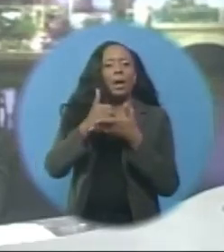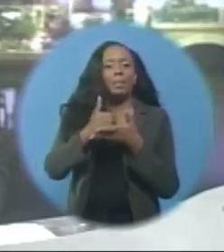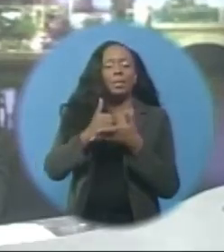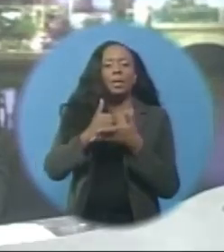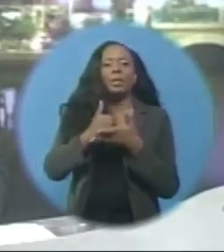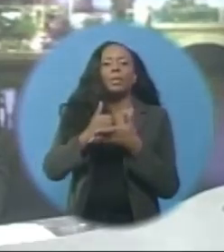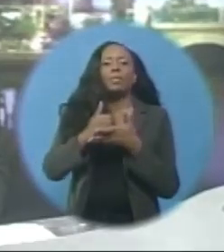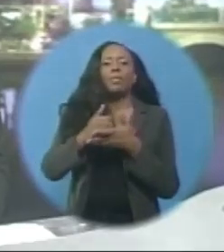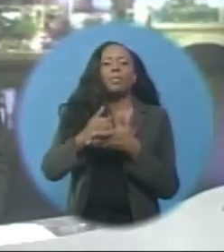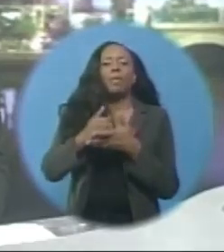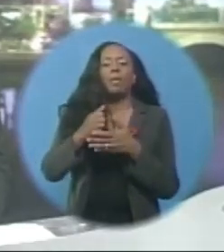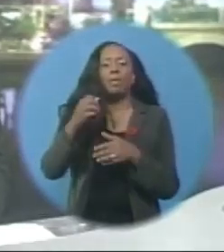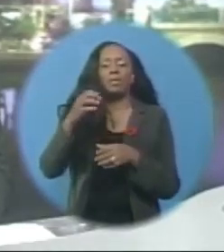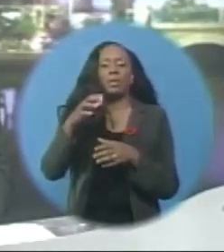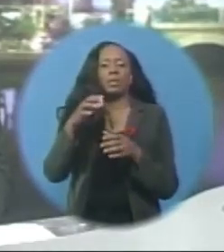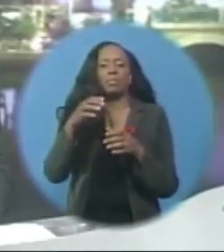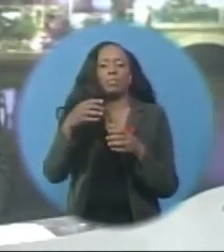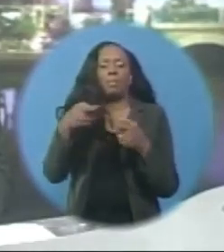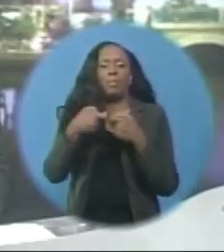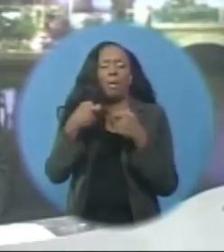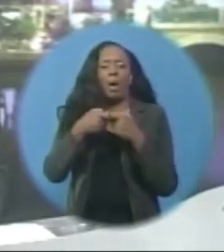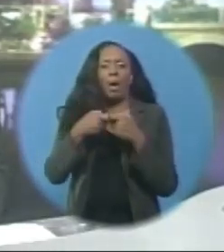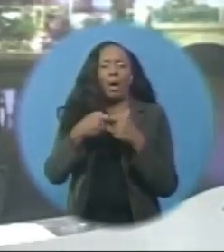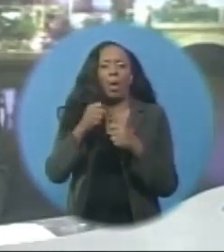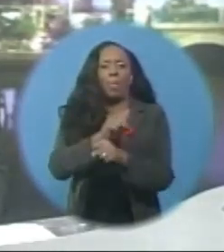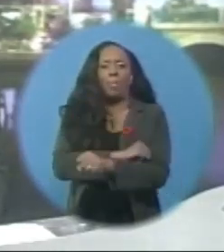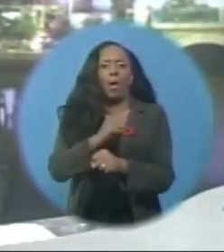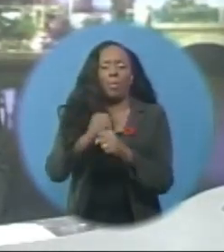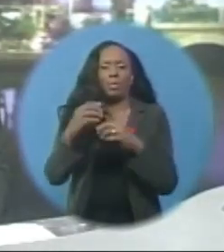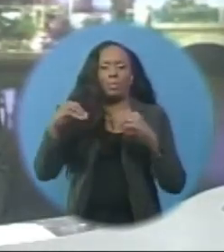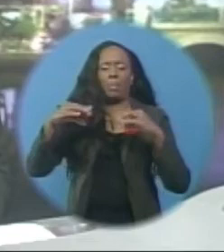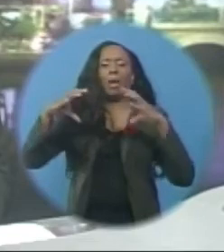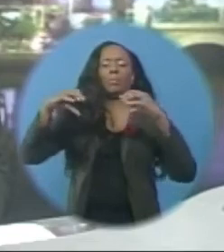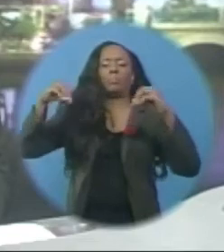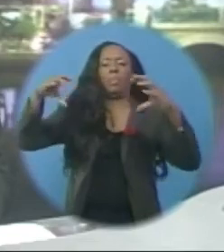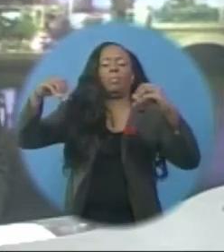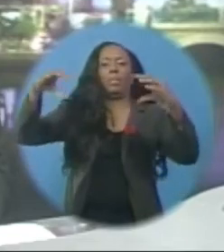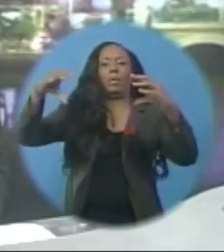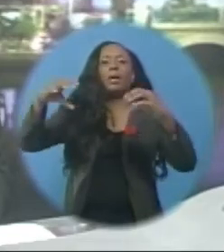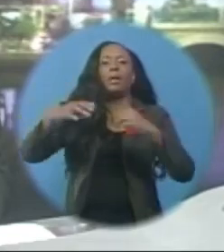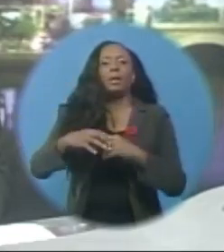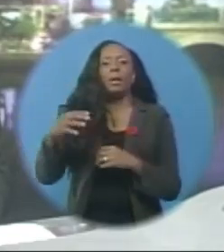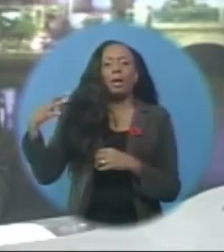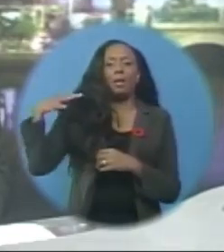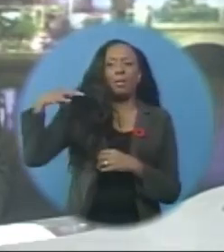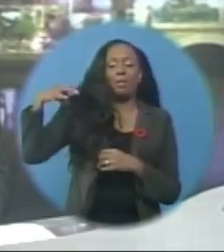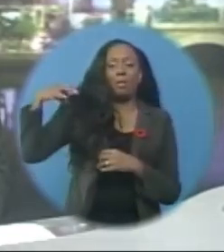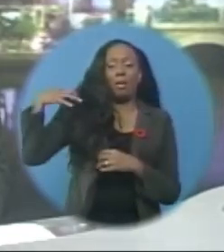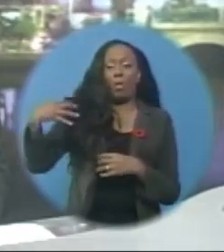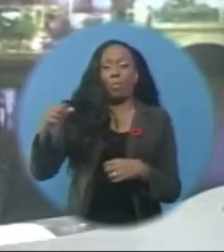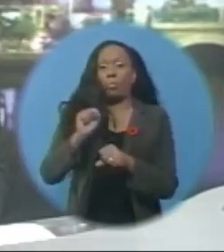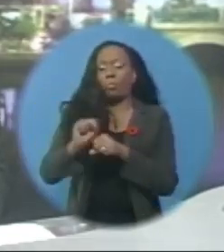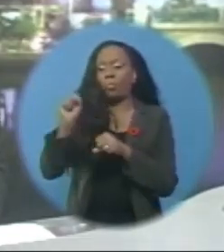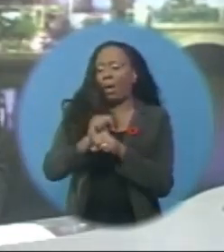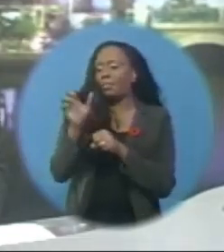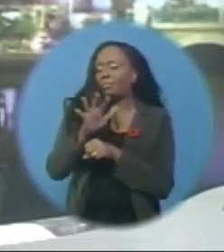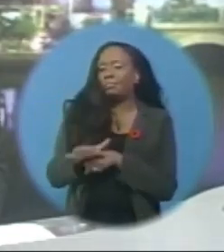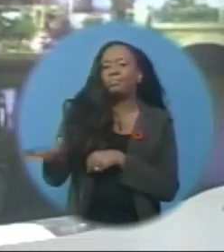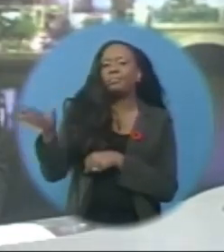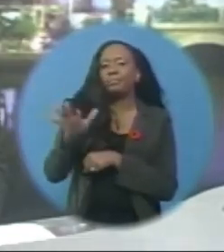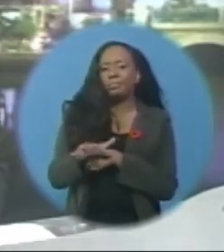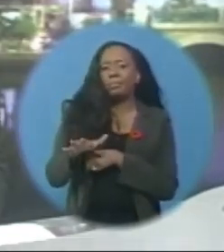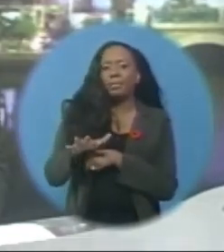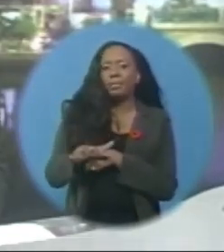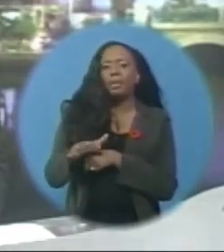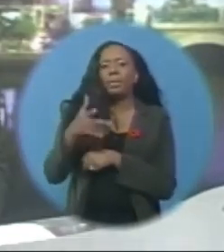power post-Maria. Catherine Bourgeois says the volunteers have been at work in several territories and countries after the